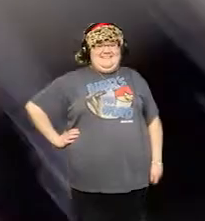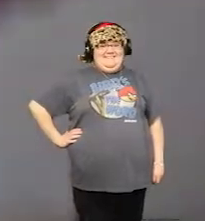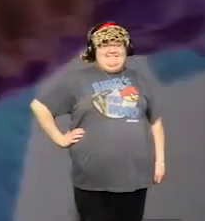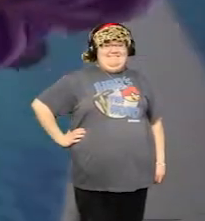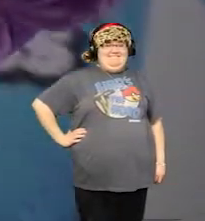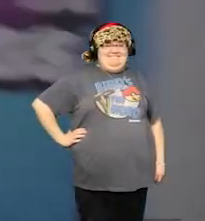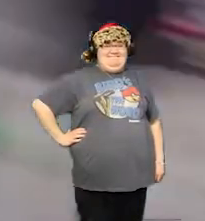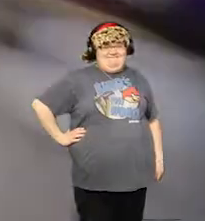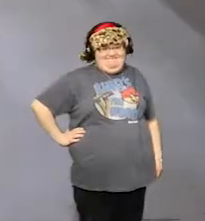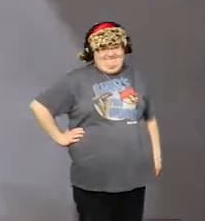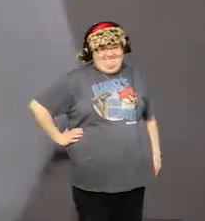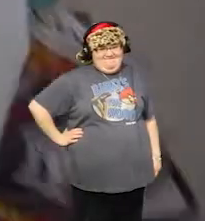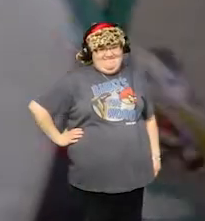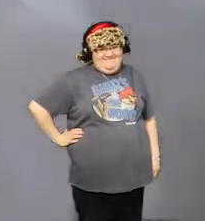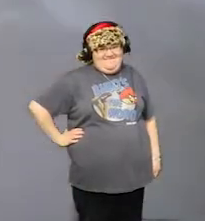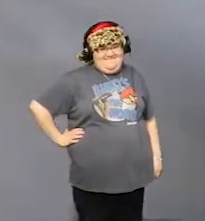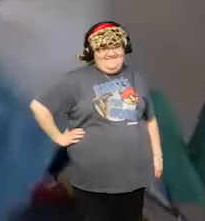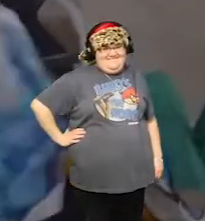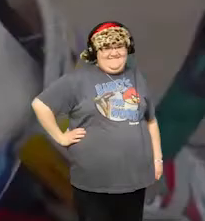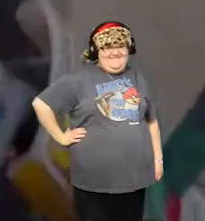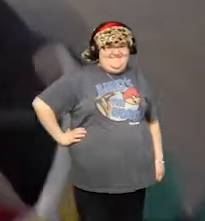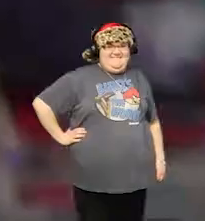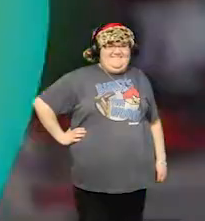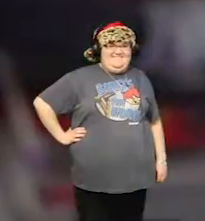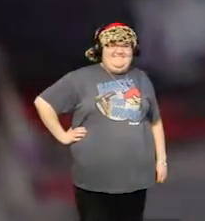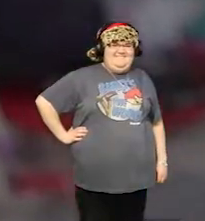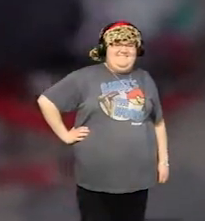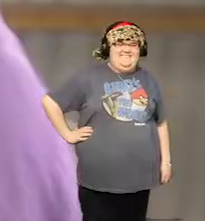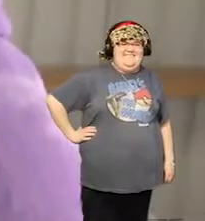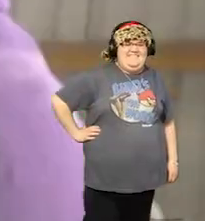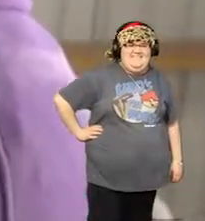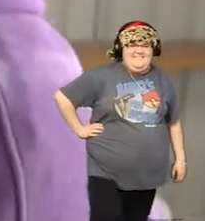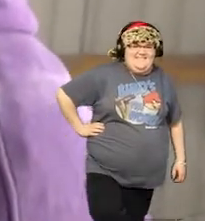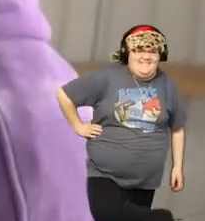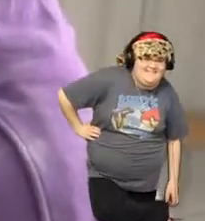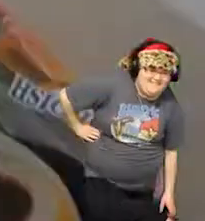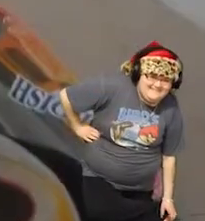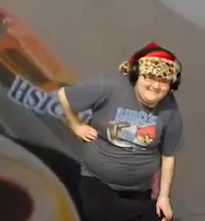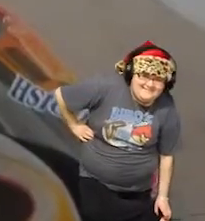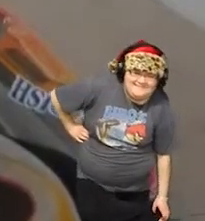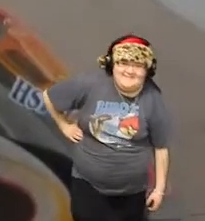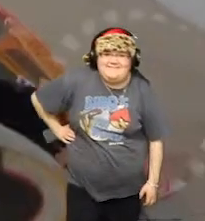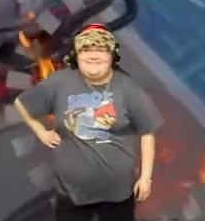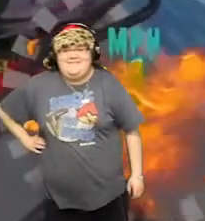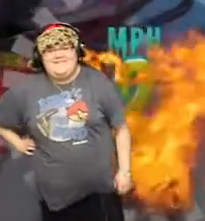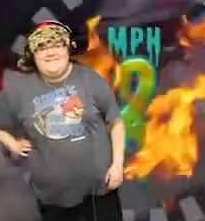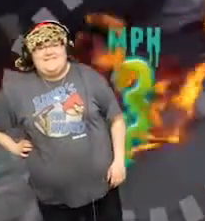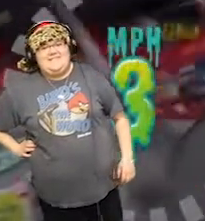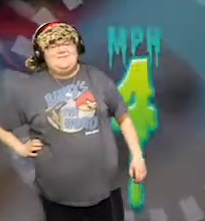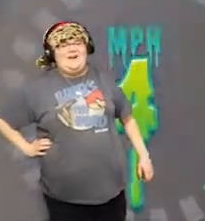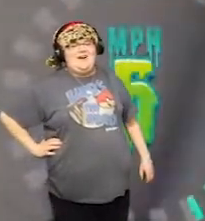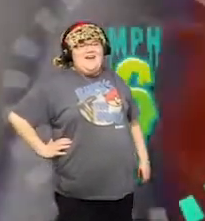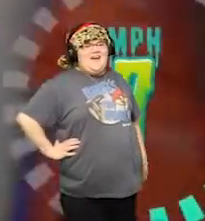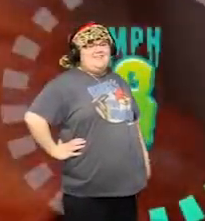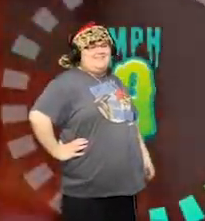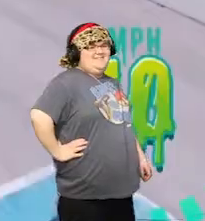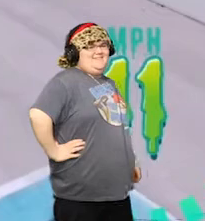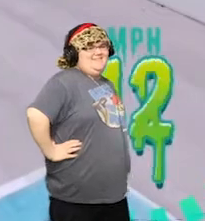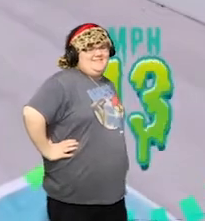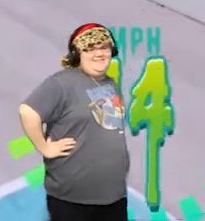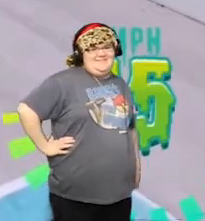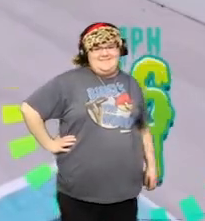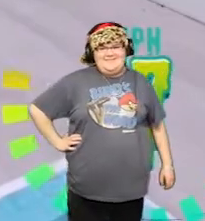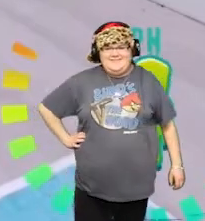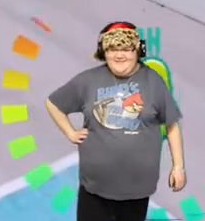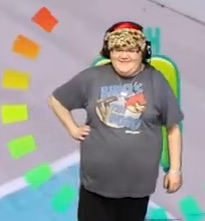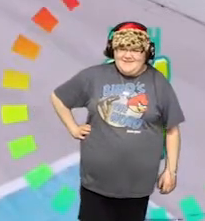You got the same as Ramel? I had a sticker slowing me down. Luke, on his second attempt. Come on, Luke. Bro, do you see that stern looking at me,